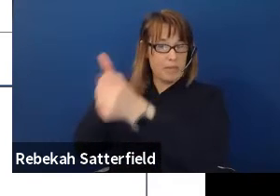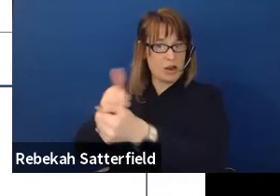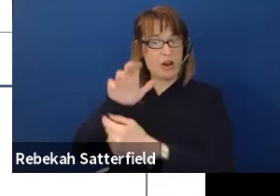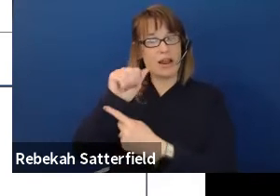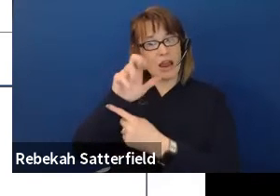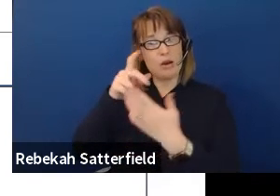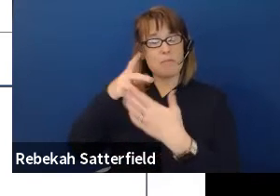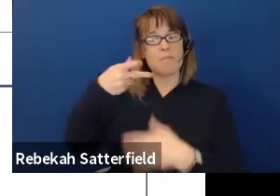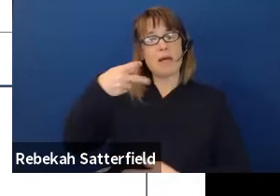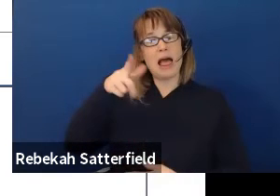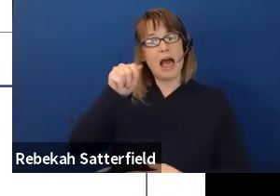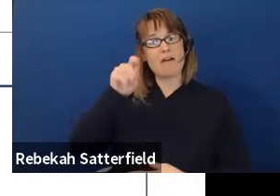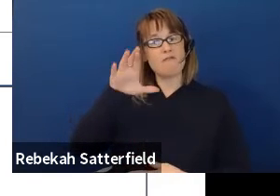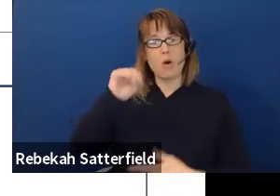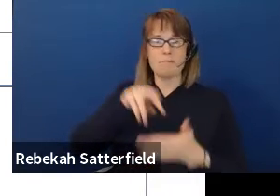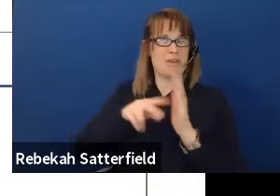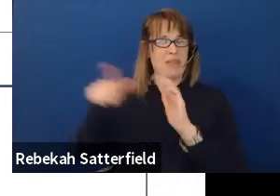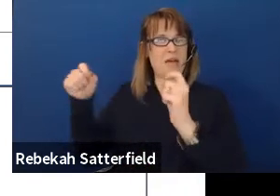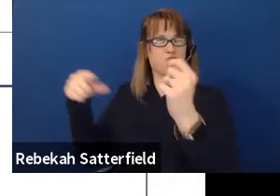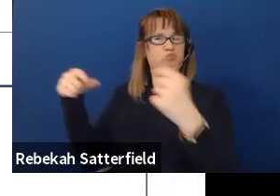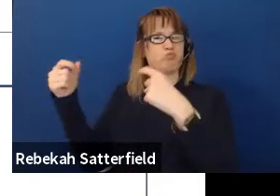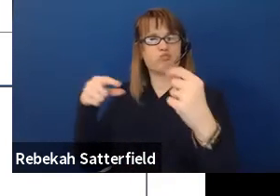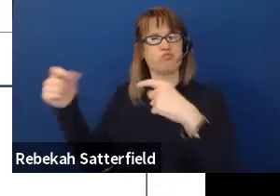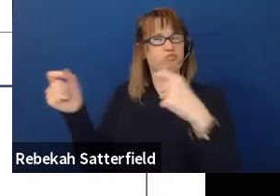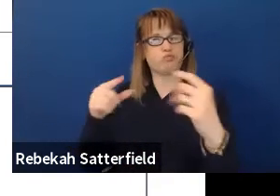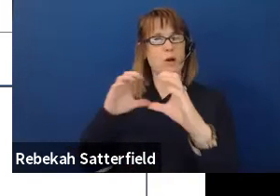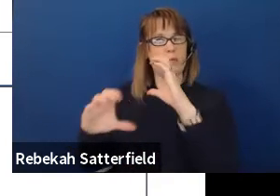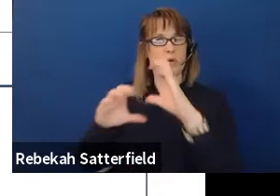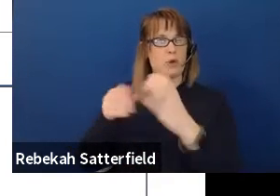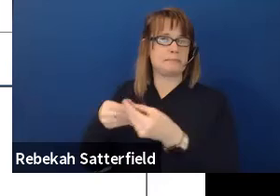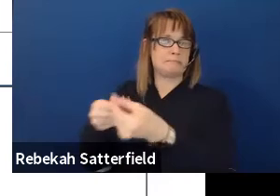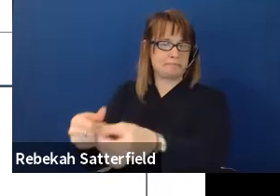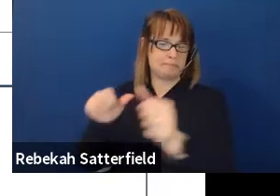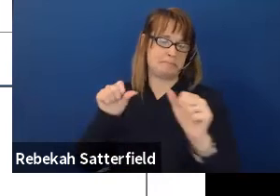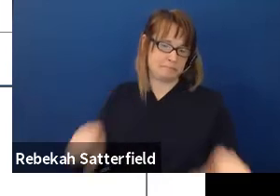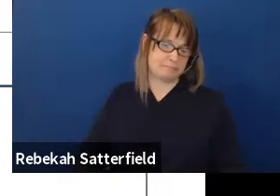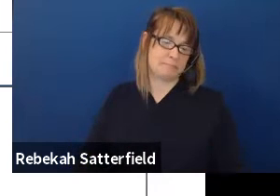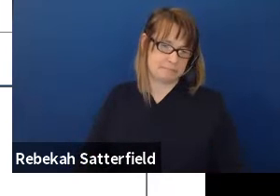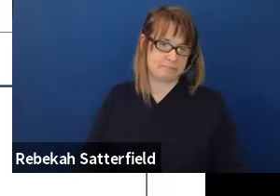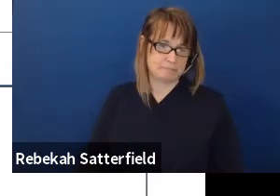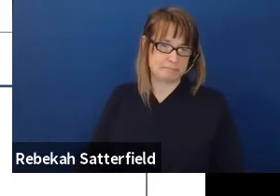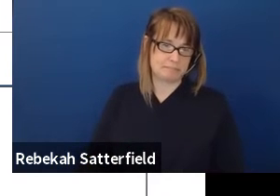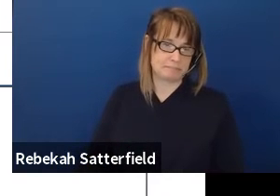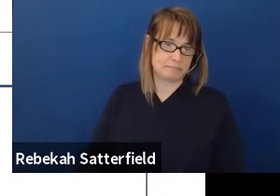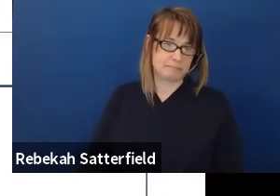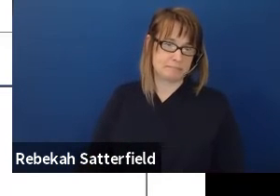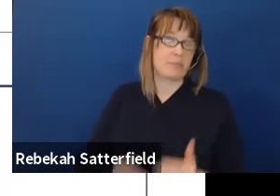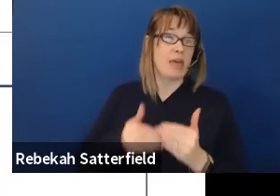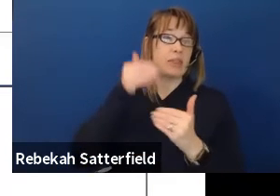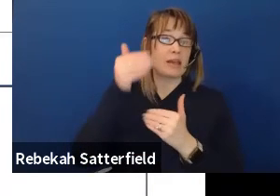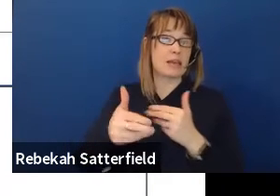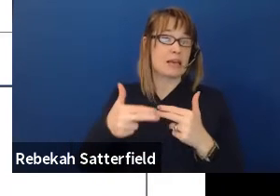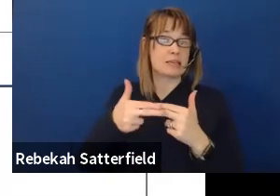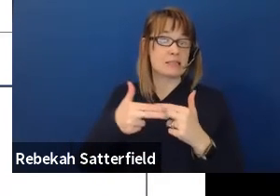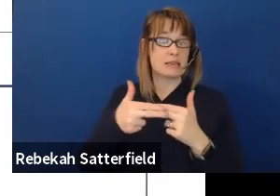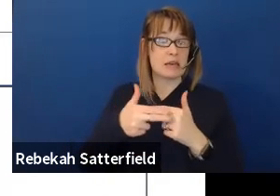continually communicate with all patients via those communication modalities. So on the next slide,